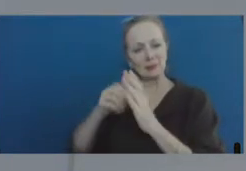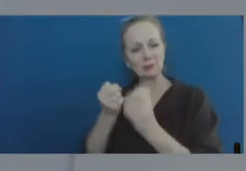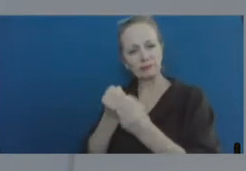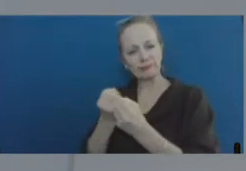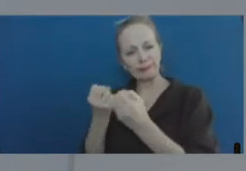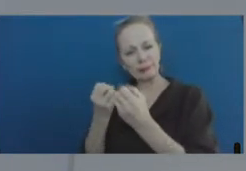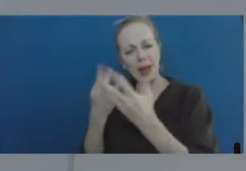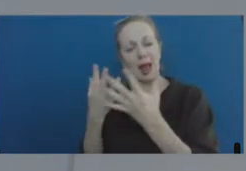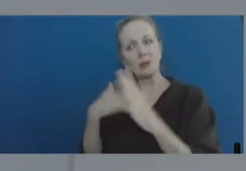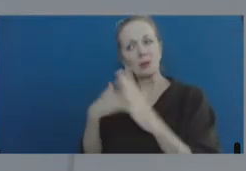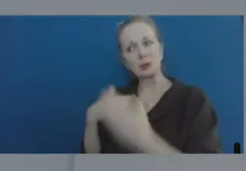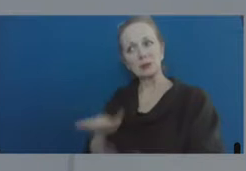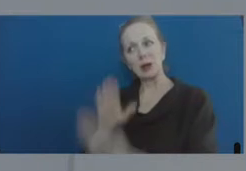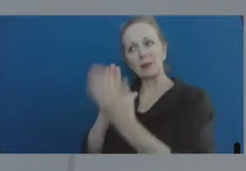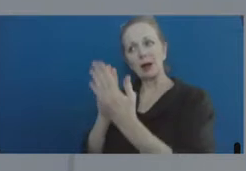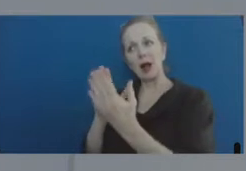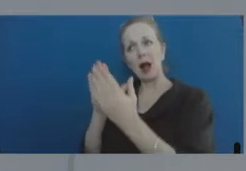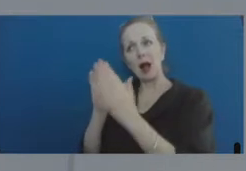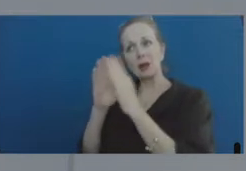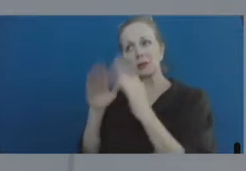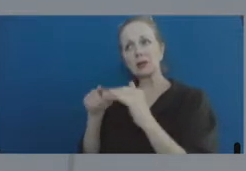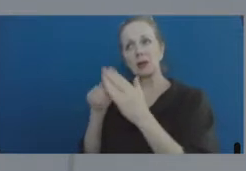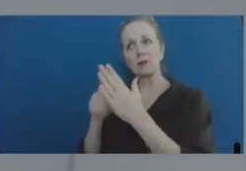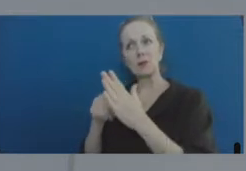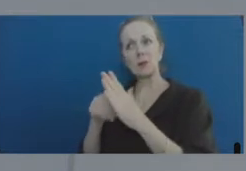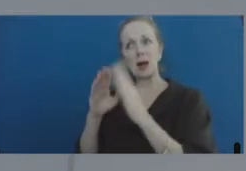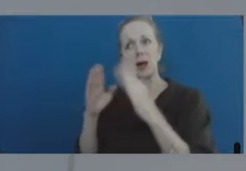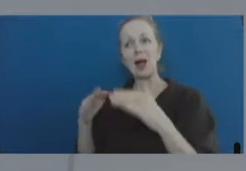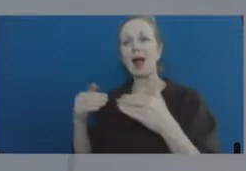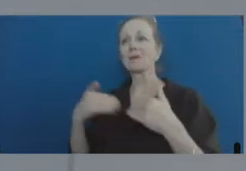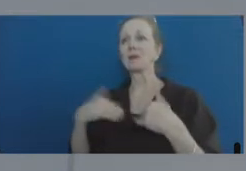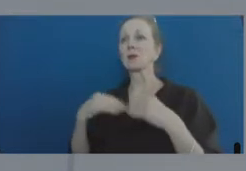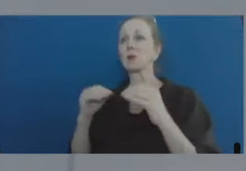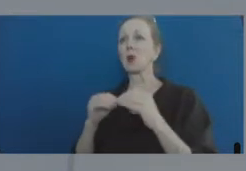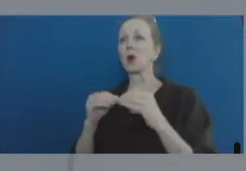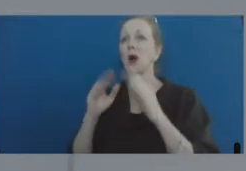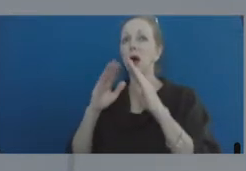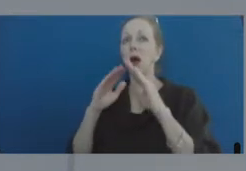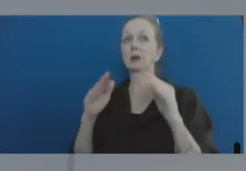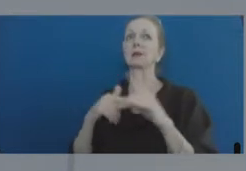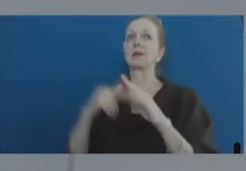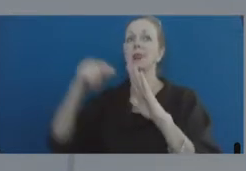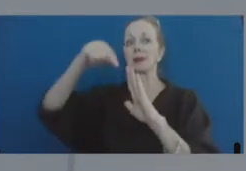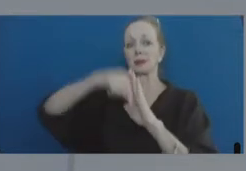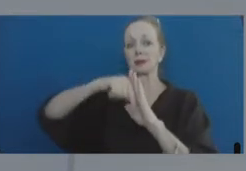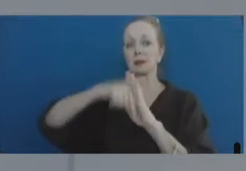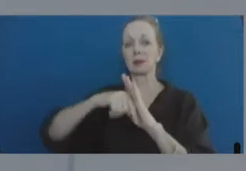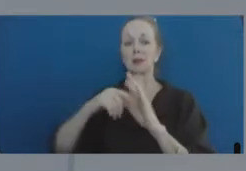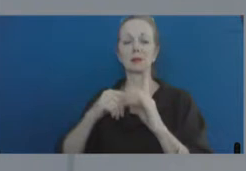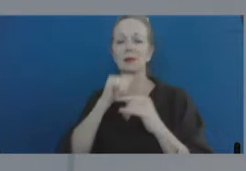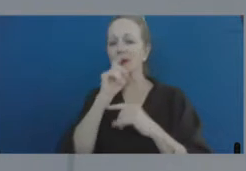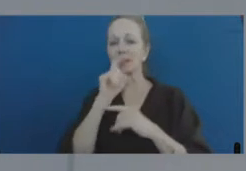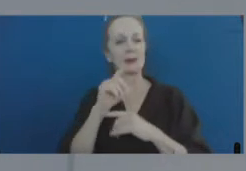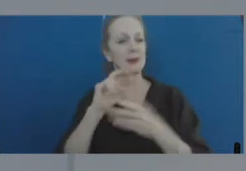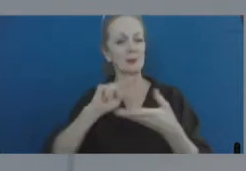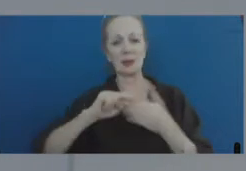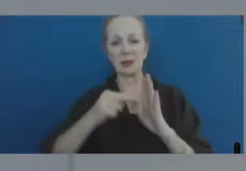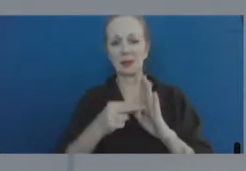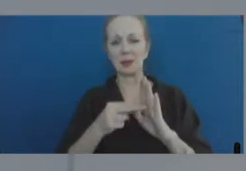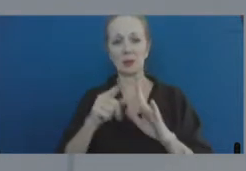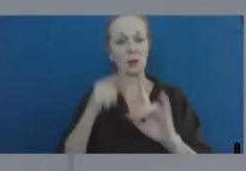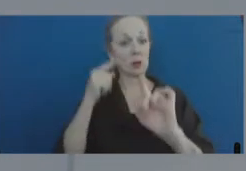affordable housing crisis by having more housing density? It doesn't necessarily mean, to your point,